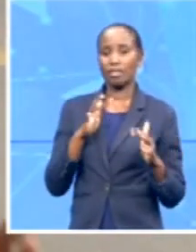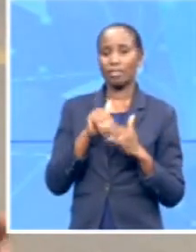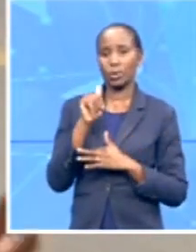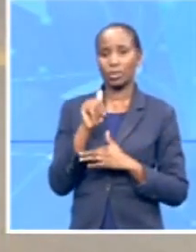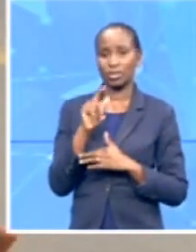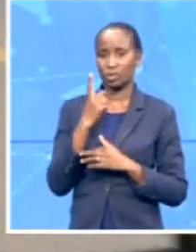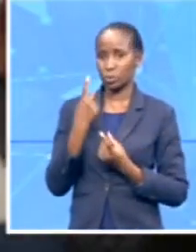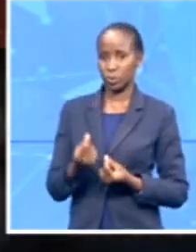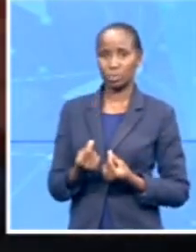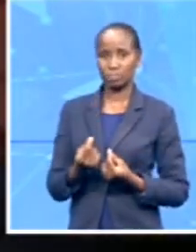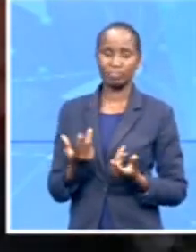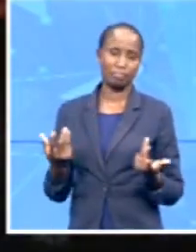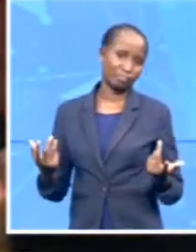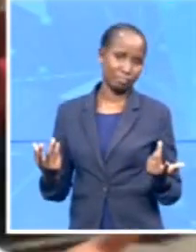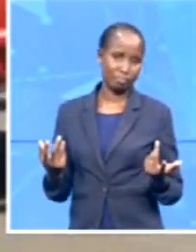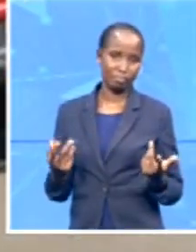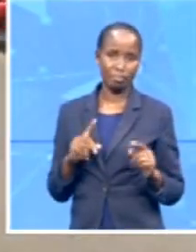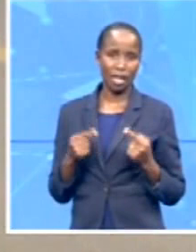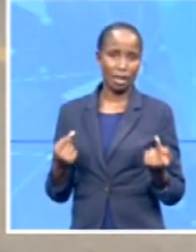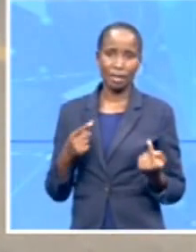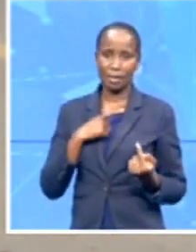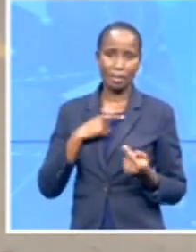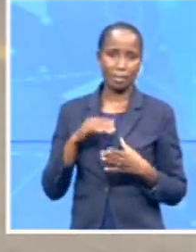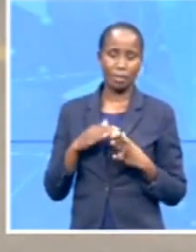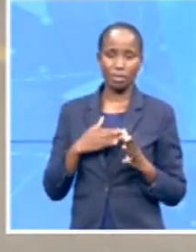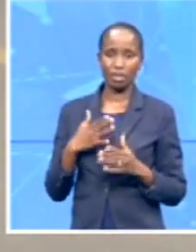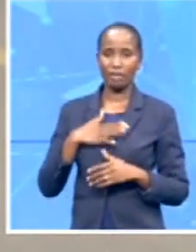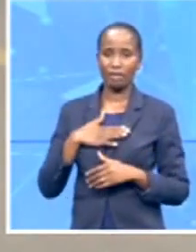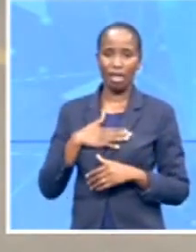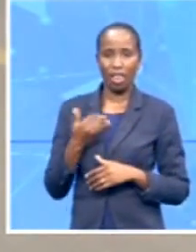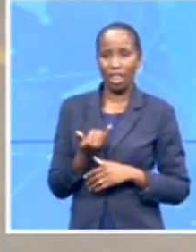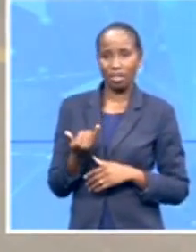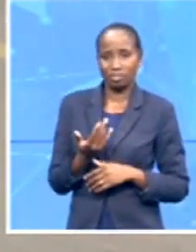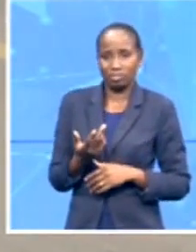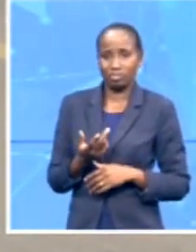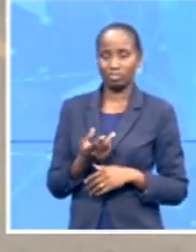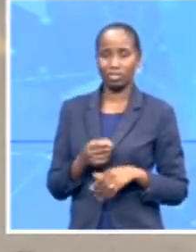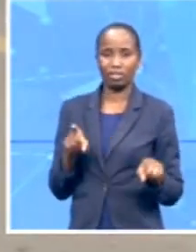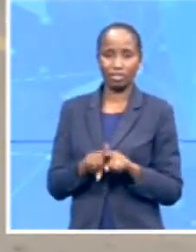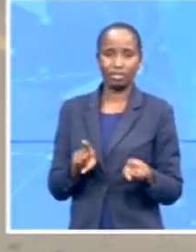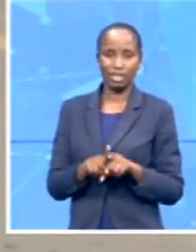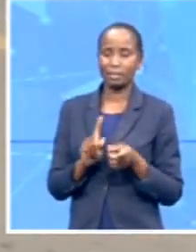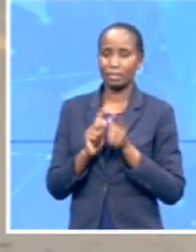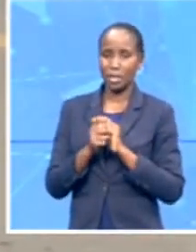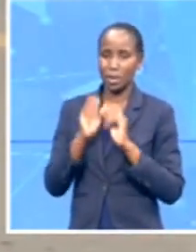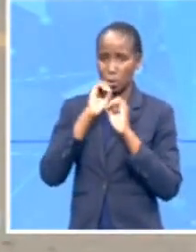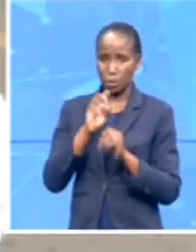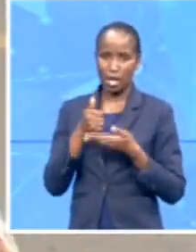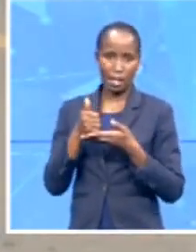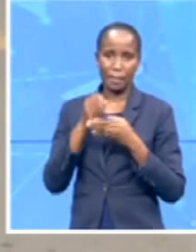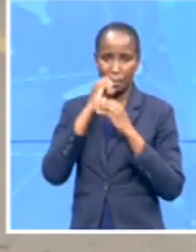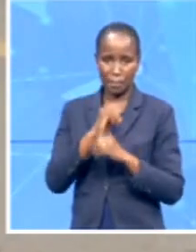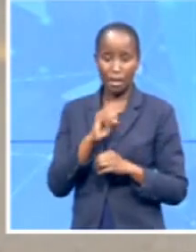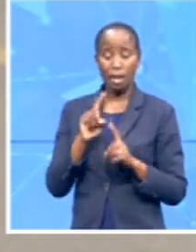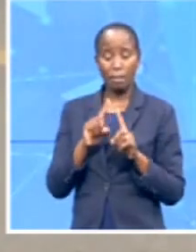because they feel their vote won't count. We are an inclusive society, and people should feel that it is their right to go and vote. It is their civic duty, and they